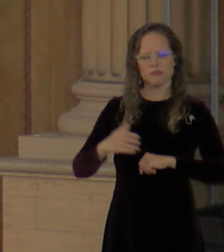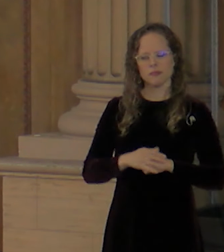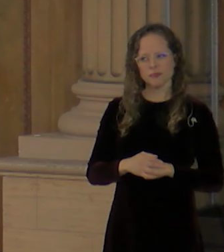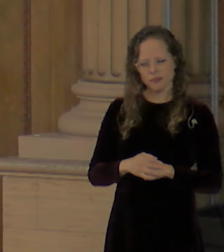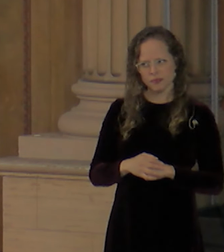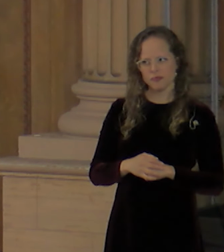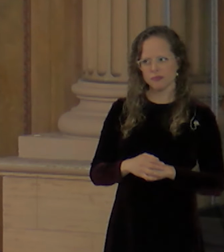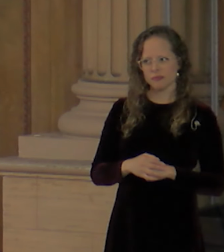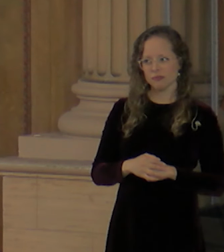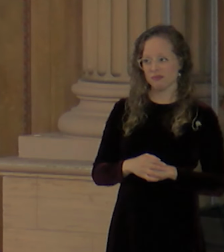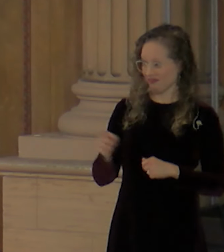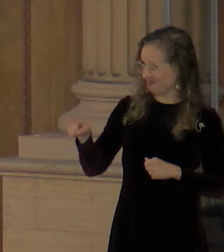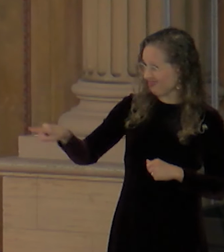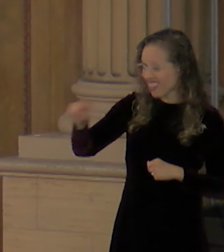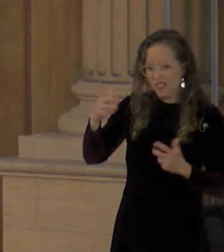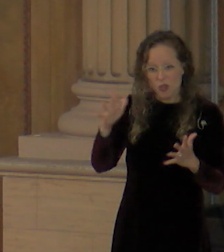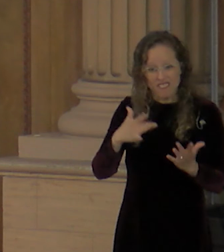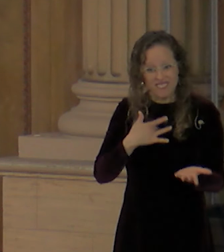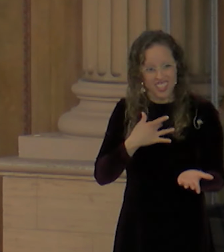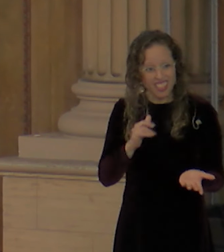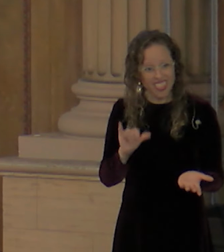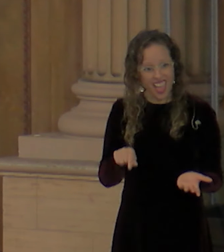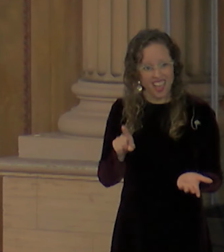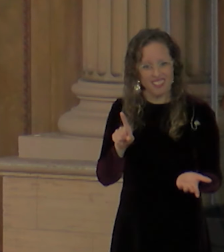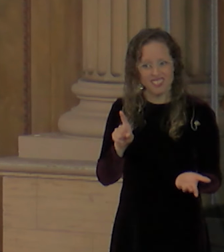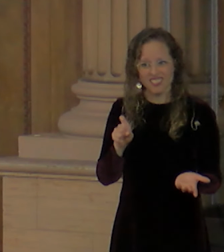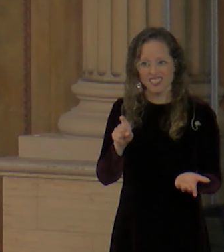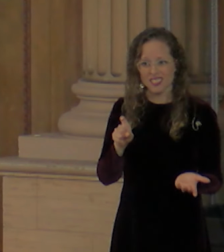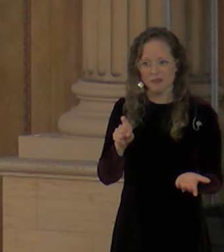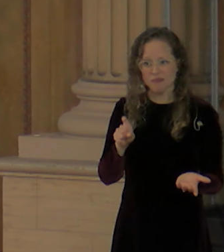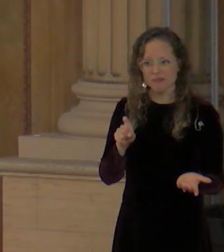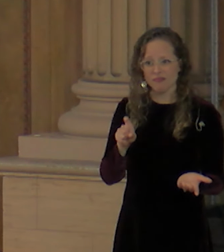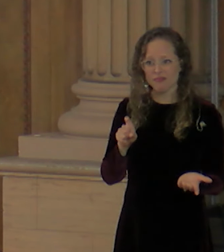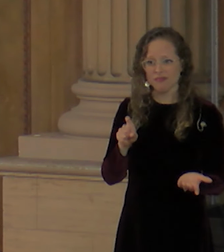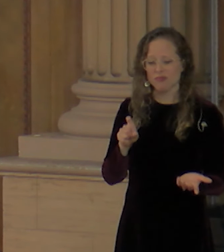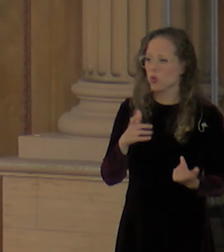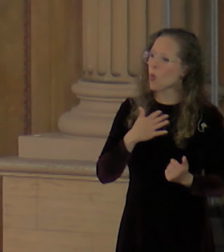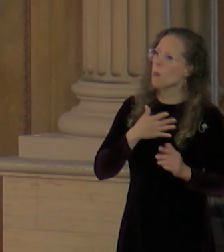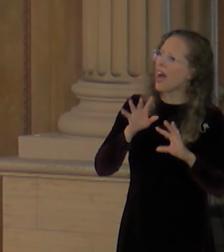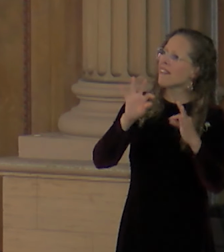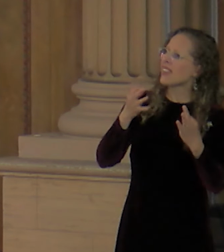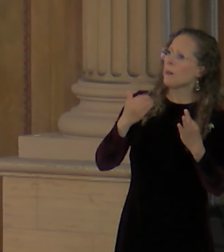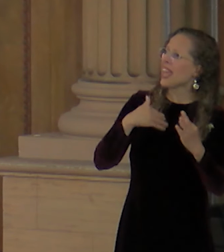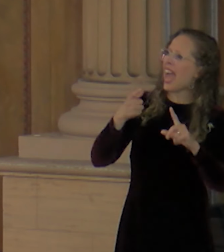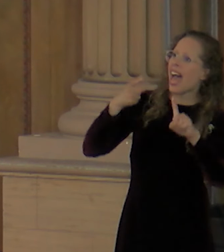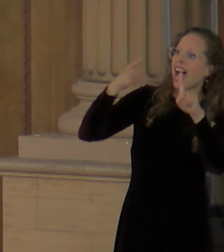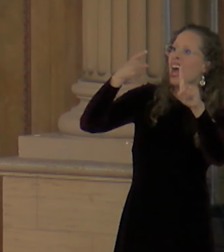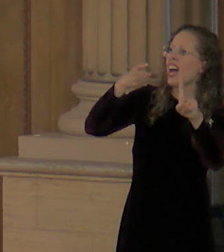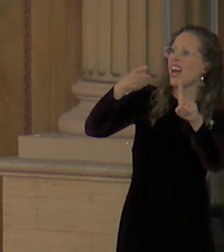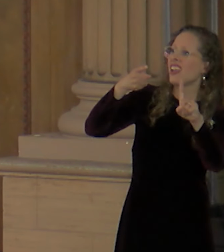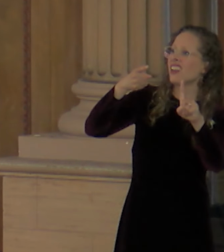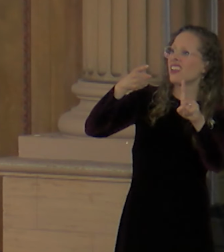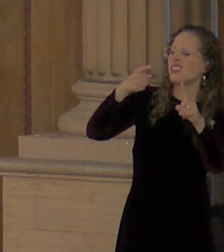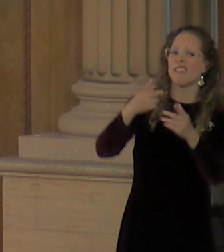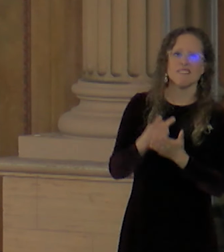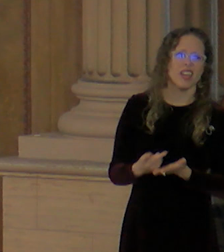I don't know if you ever feel like that. Our family didn't accomplish our mission to be different, to be a